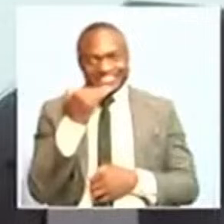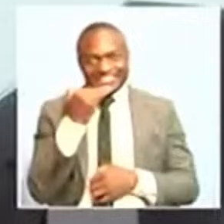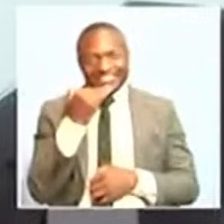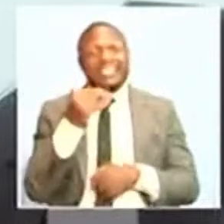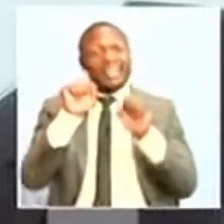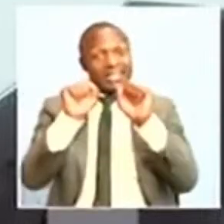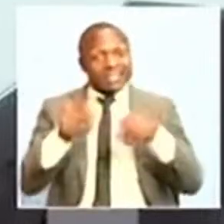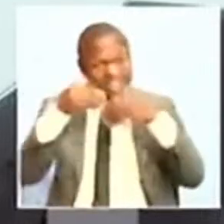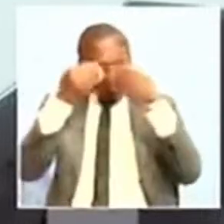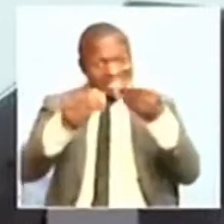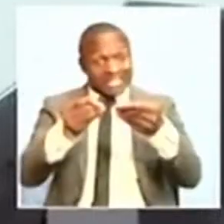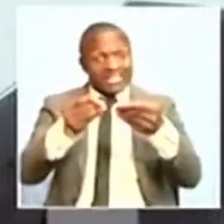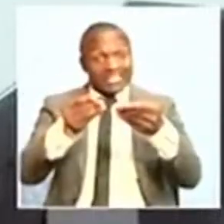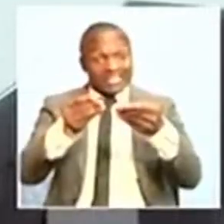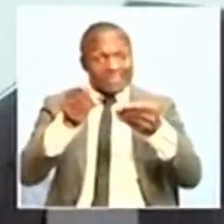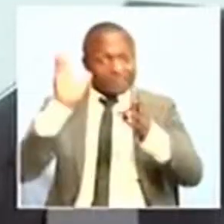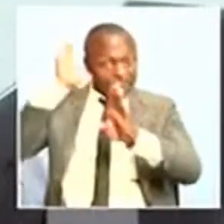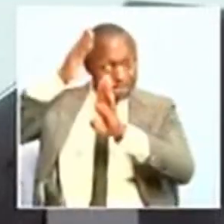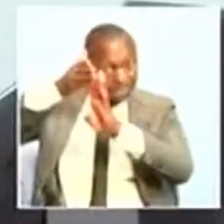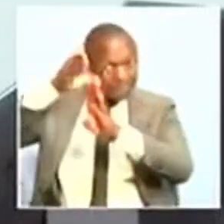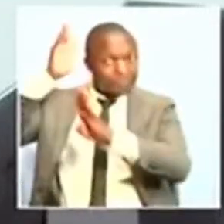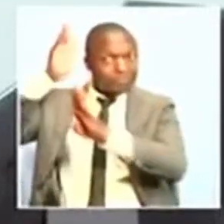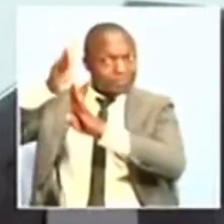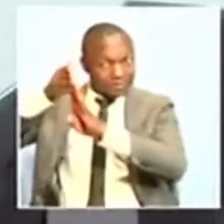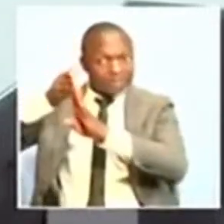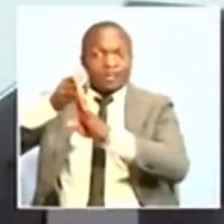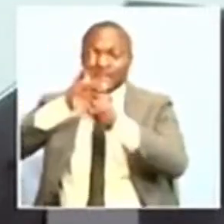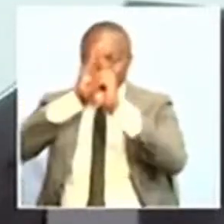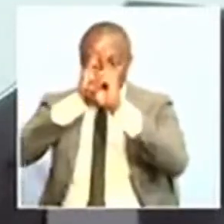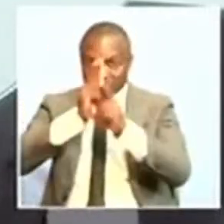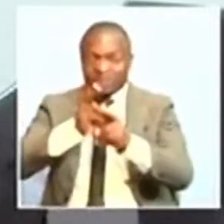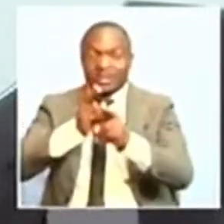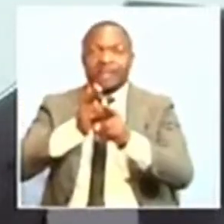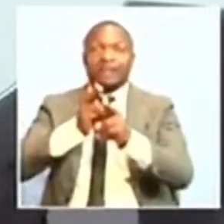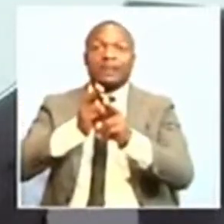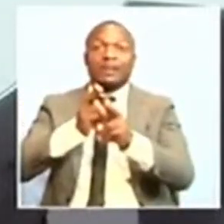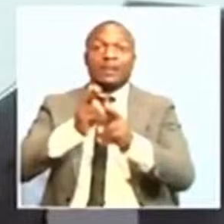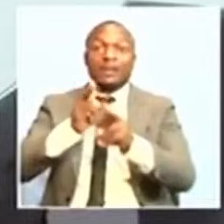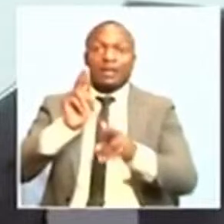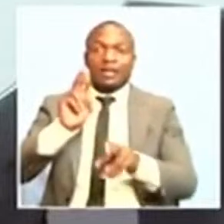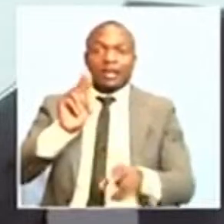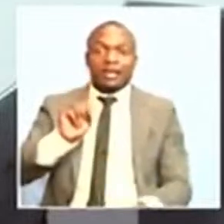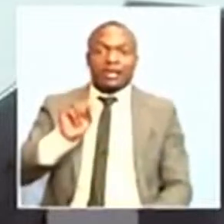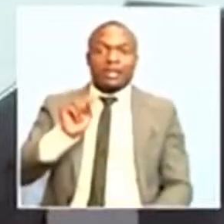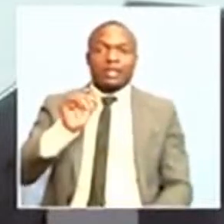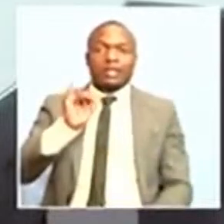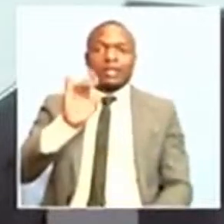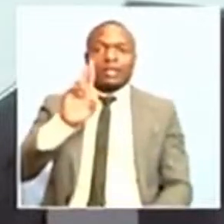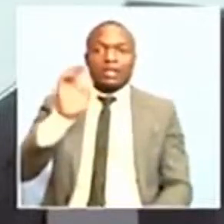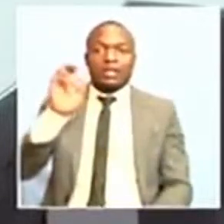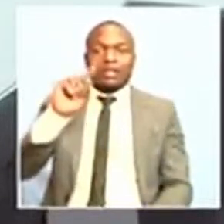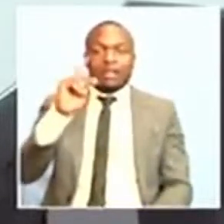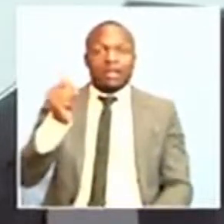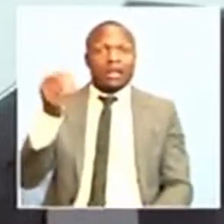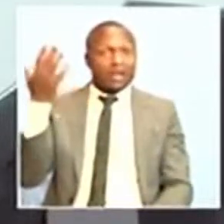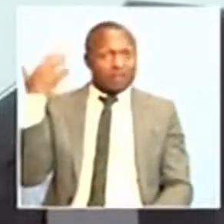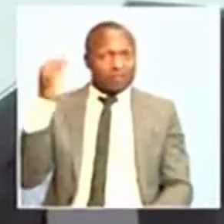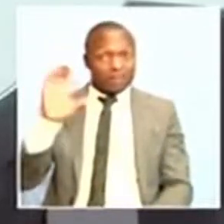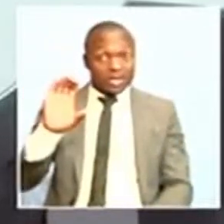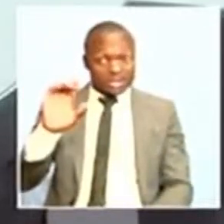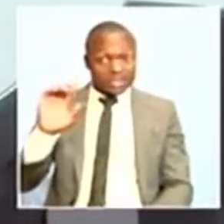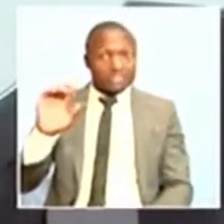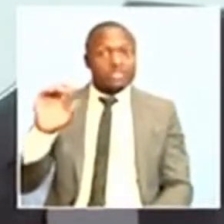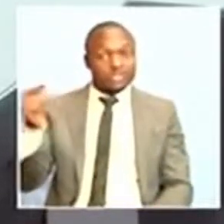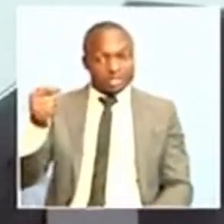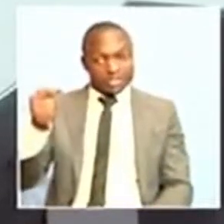they can give the specifics to Honorable Nwenda's question, where the former CG has been sued. But